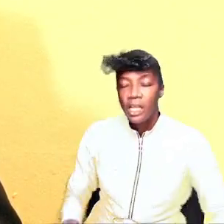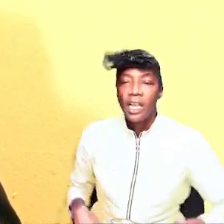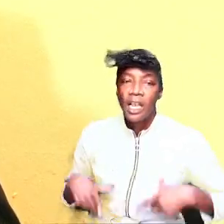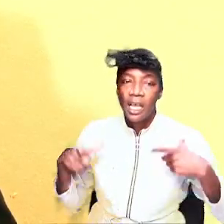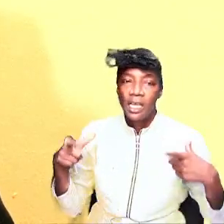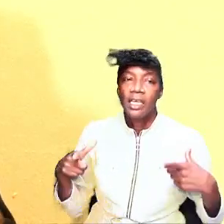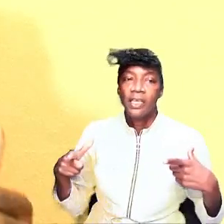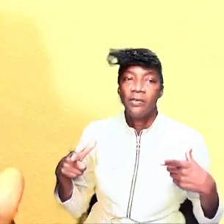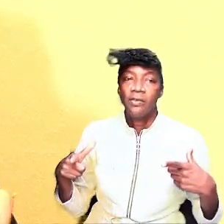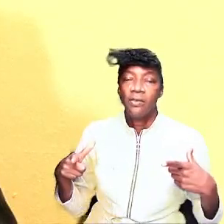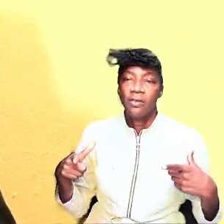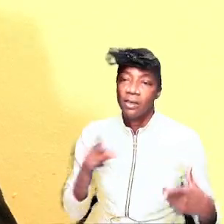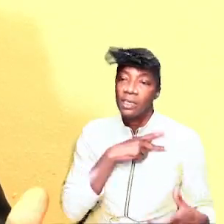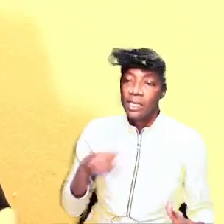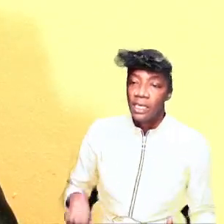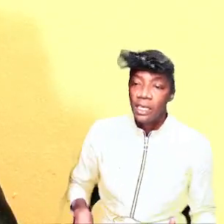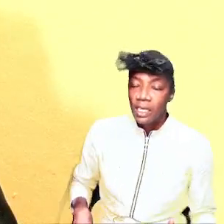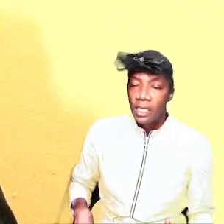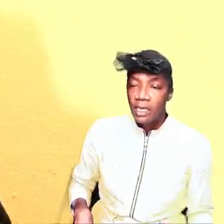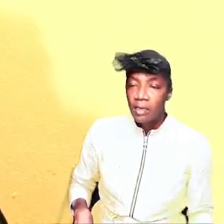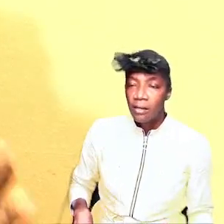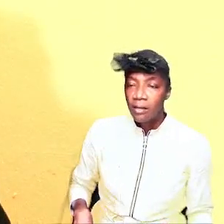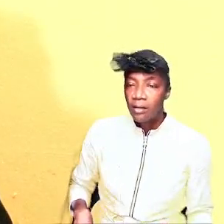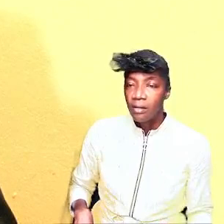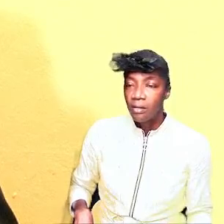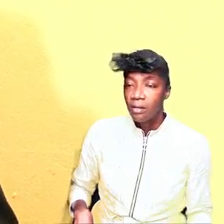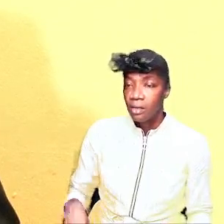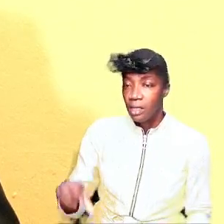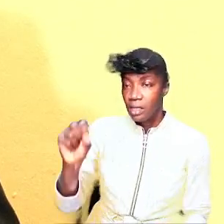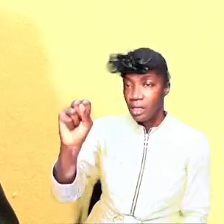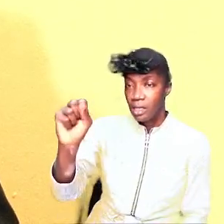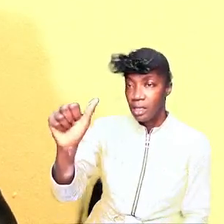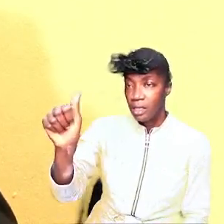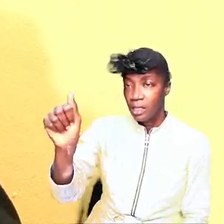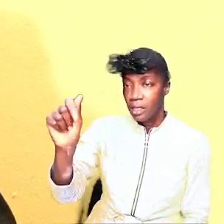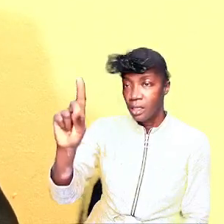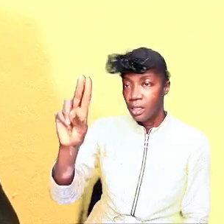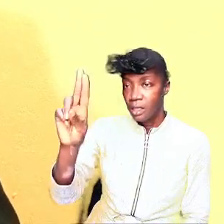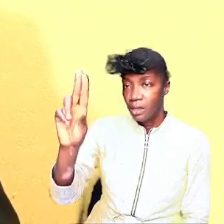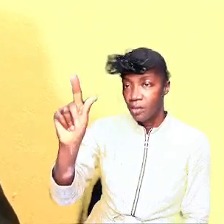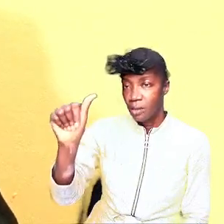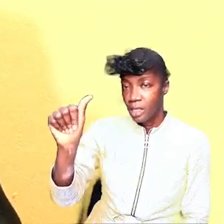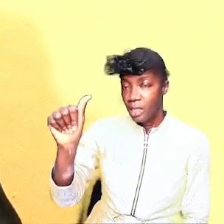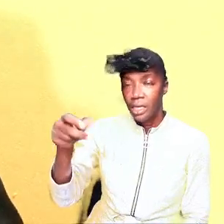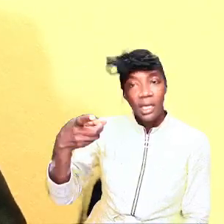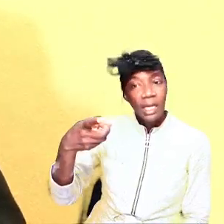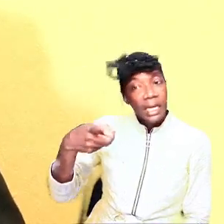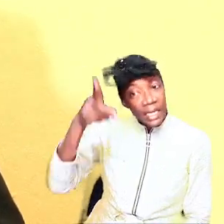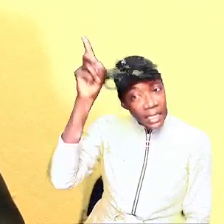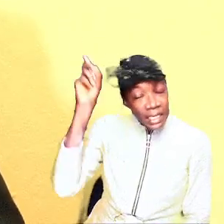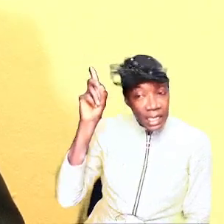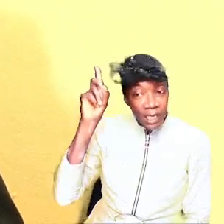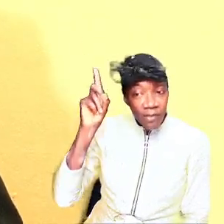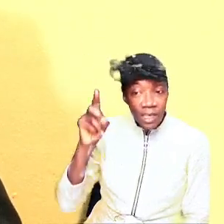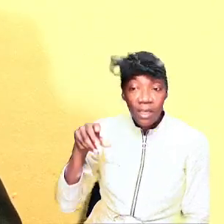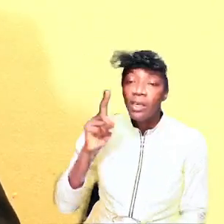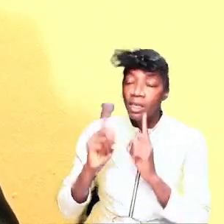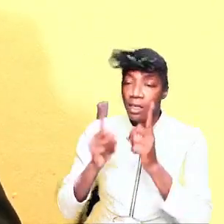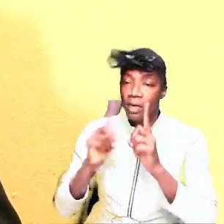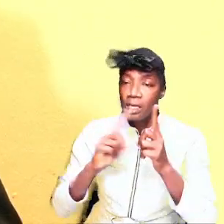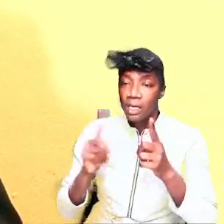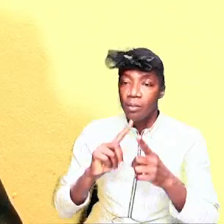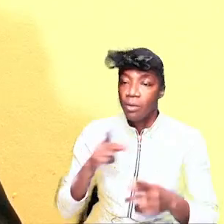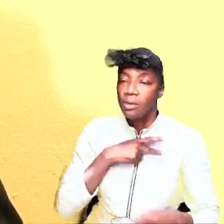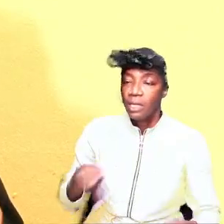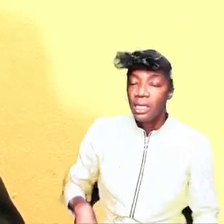of King Saul and David. Mostly right now we are talking about King Saul. If you are tuned in